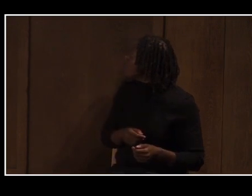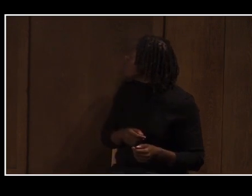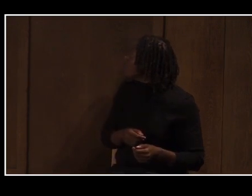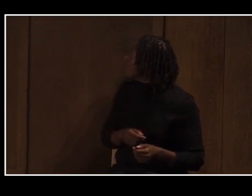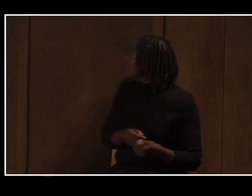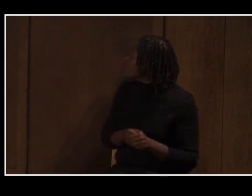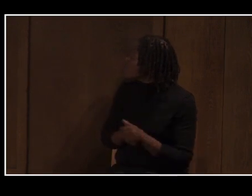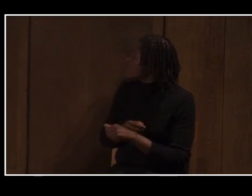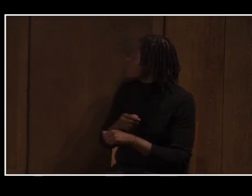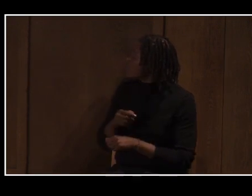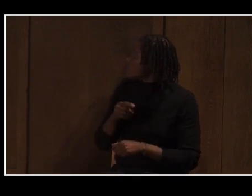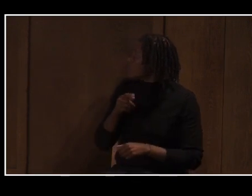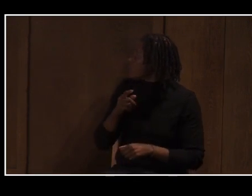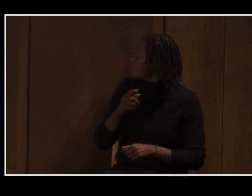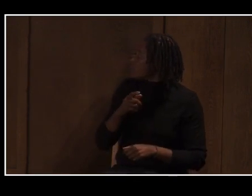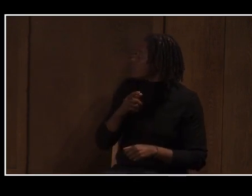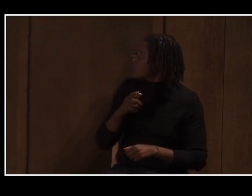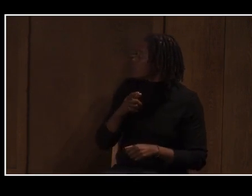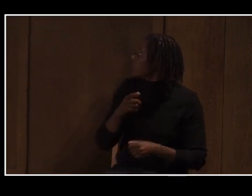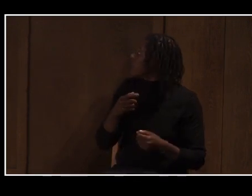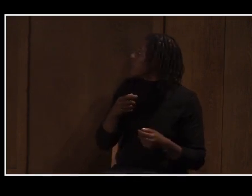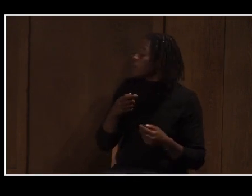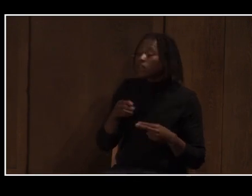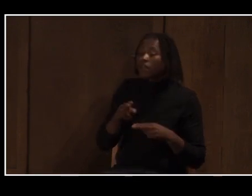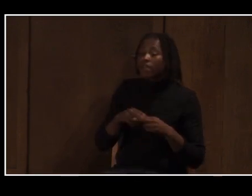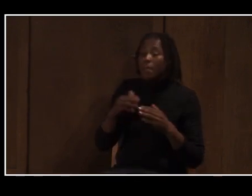The insurance policy if the building collapsed,